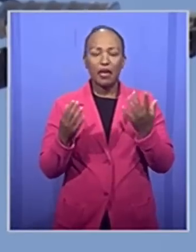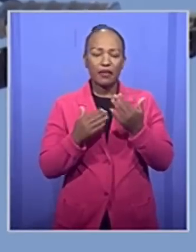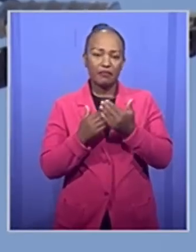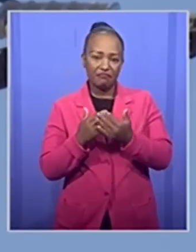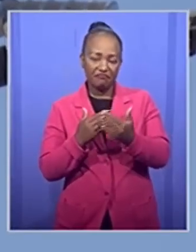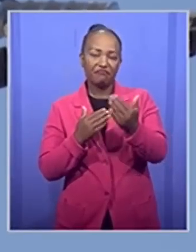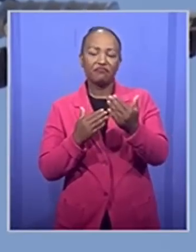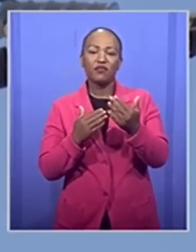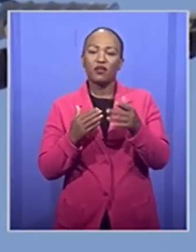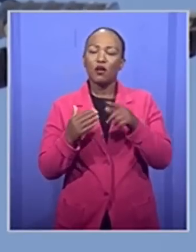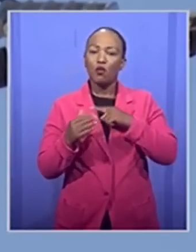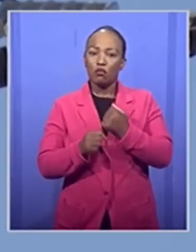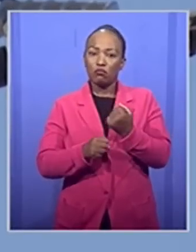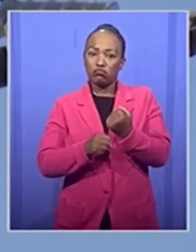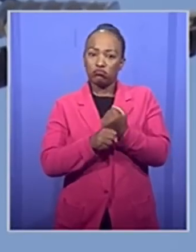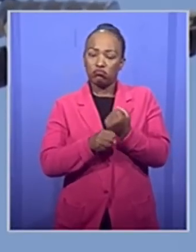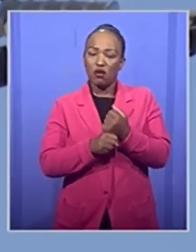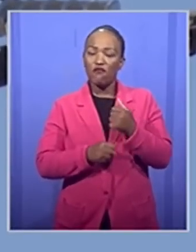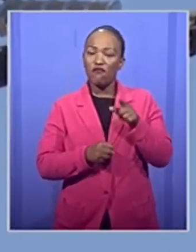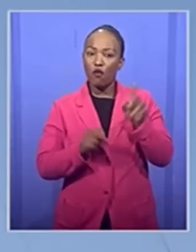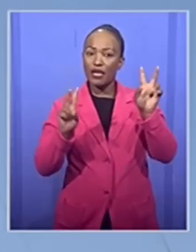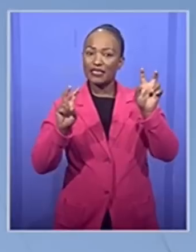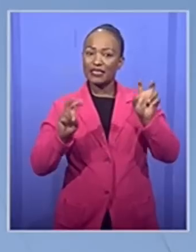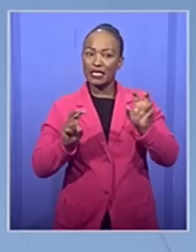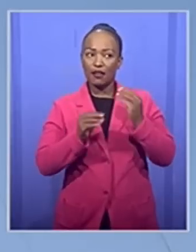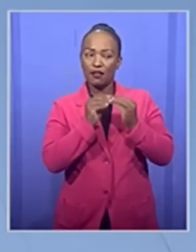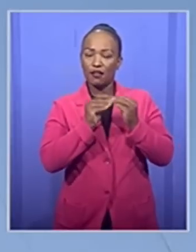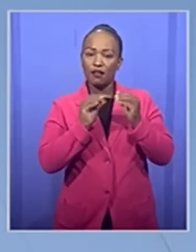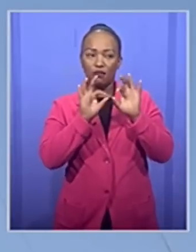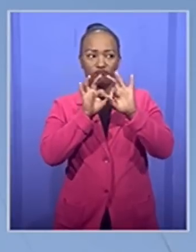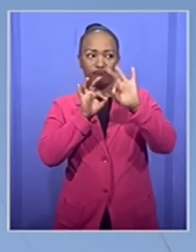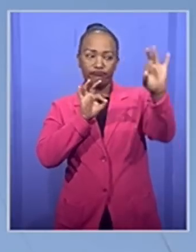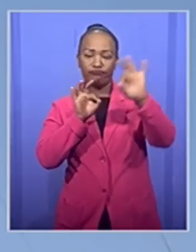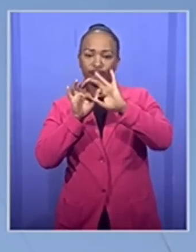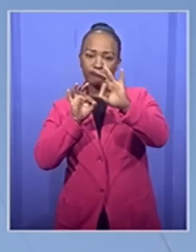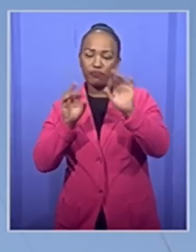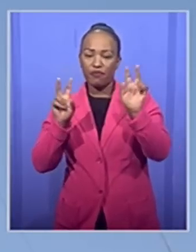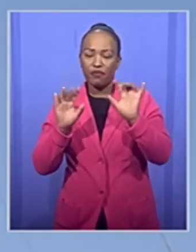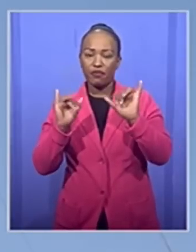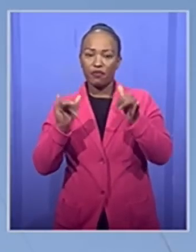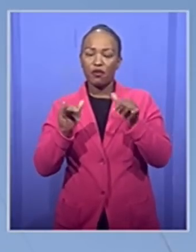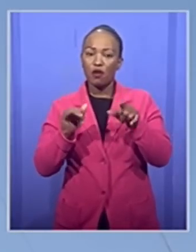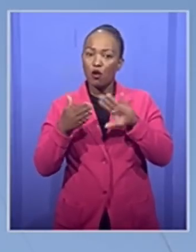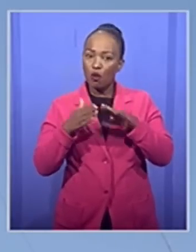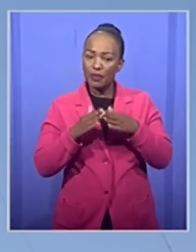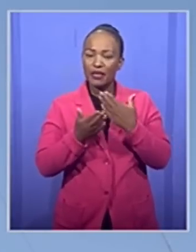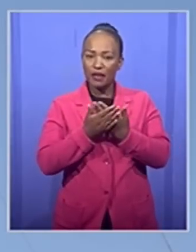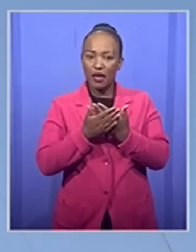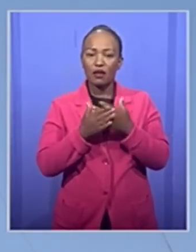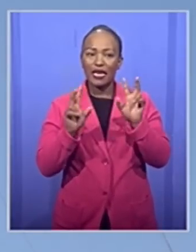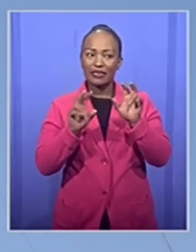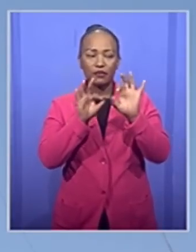go fetisetsa tiro ya go tlamela motlakase kwa go Eskom go netefatsa gore baagi ba tlamelwa ka motlakase